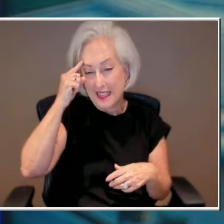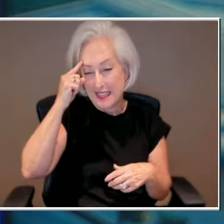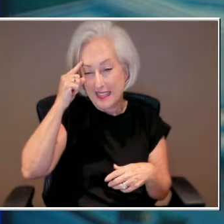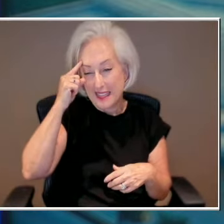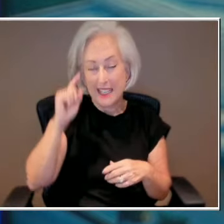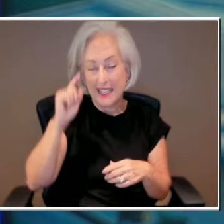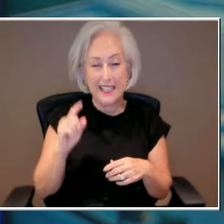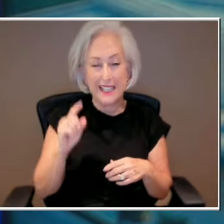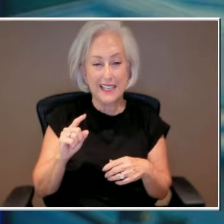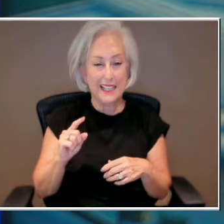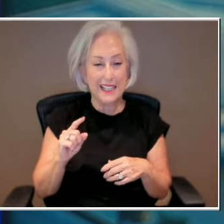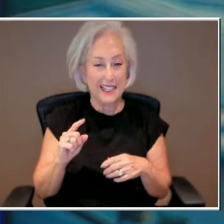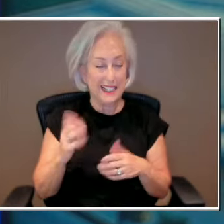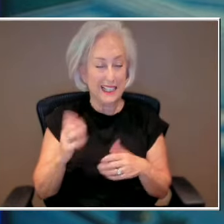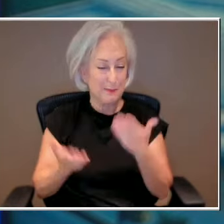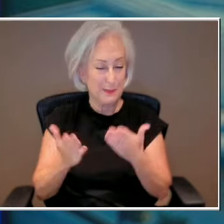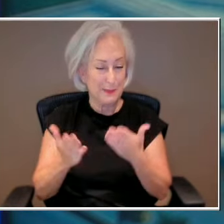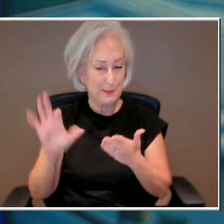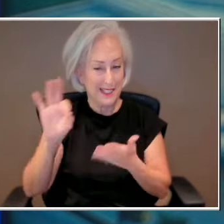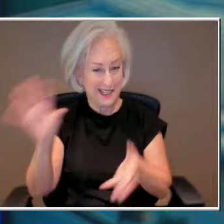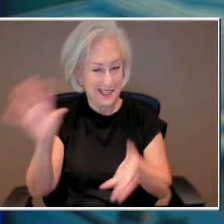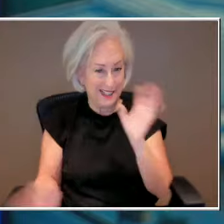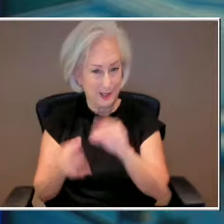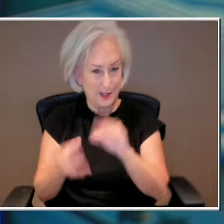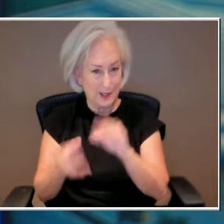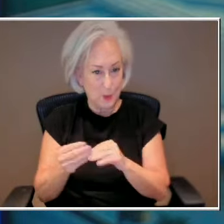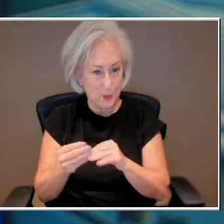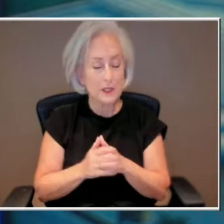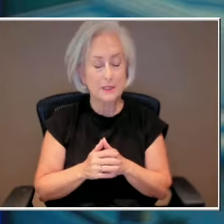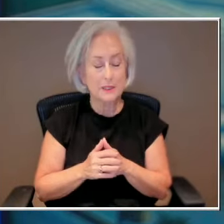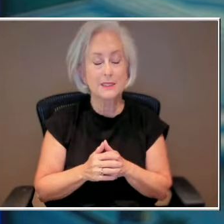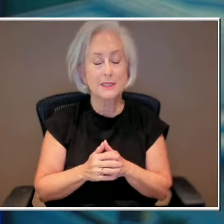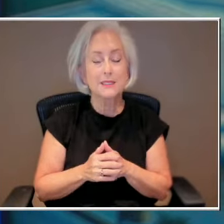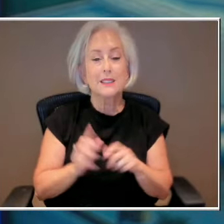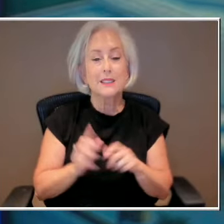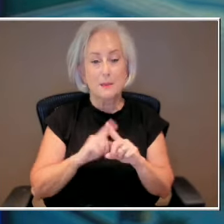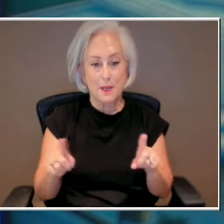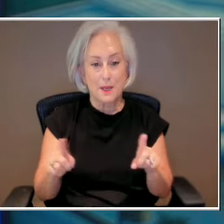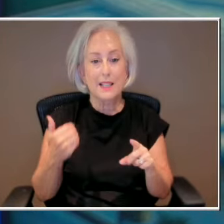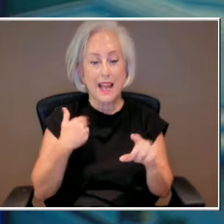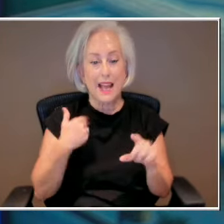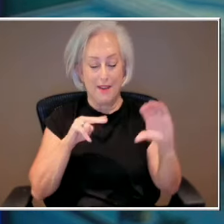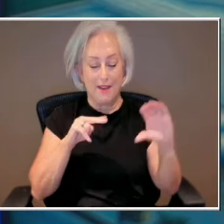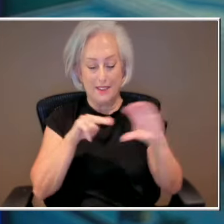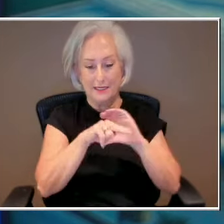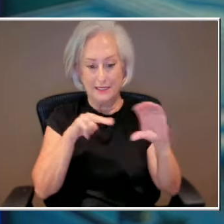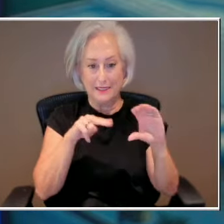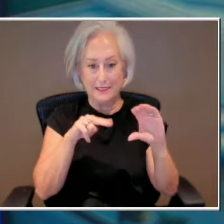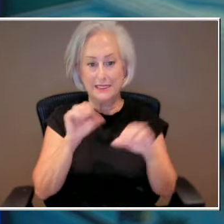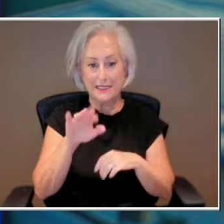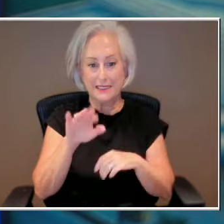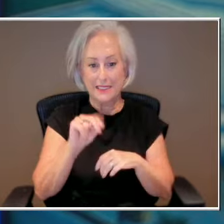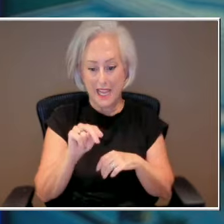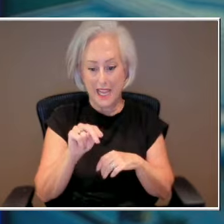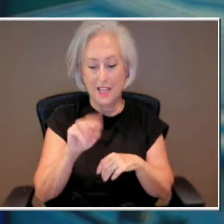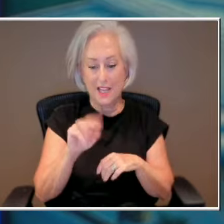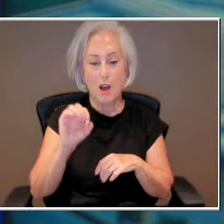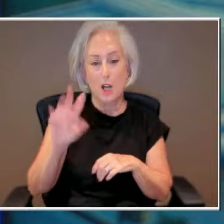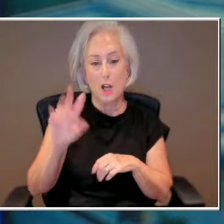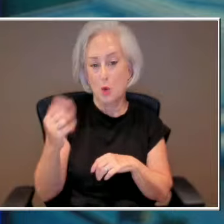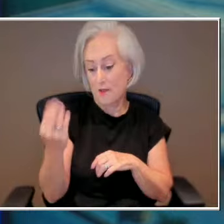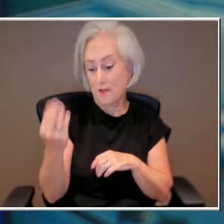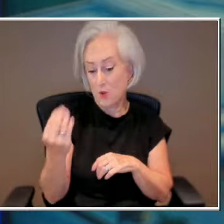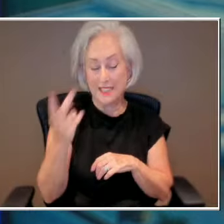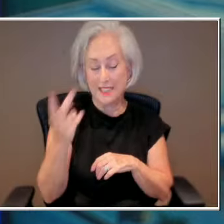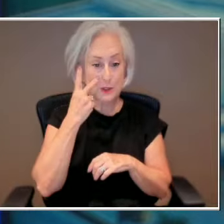little bit more for sure, but I do have scans here coming up on the 14th to kind of see how things are